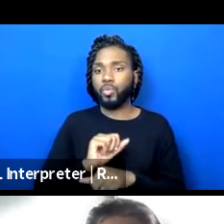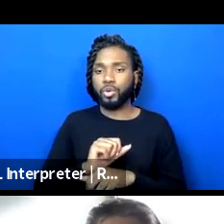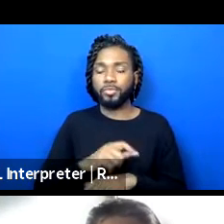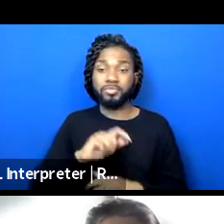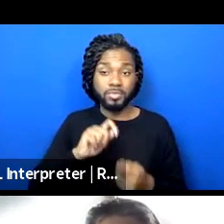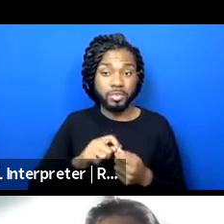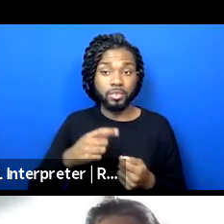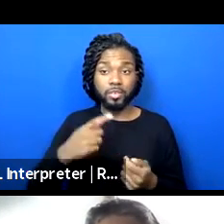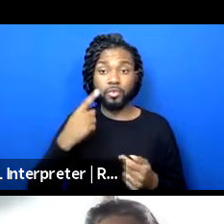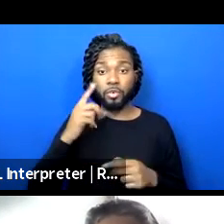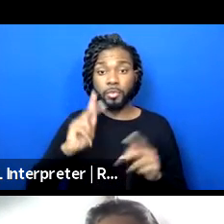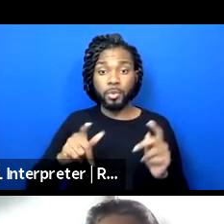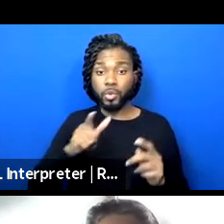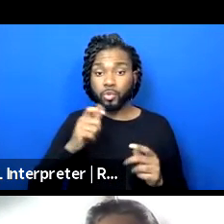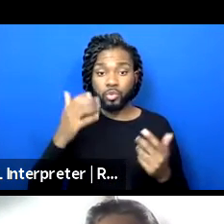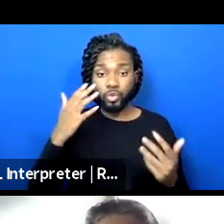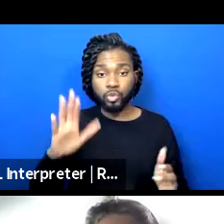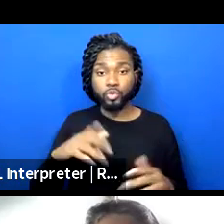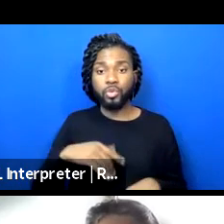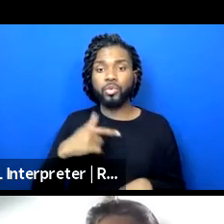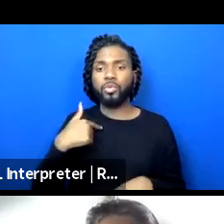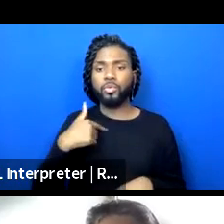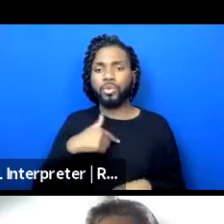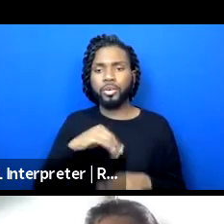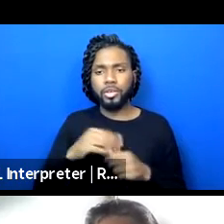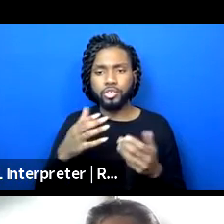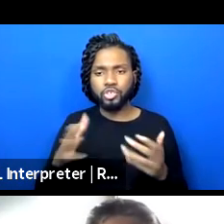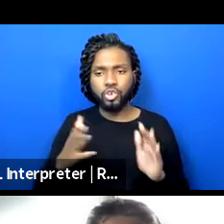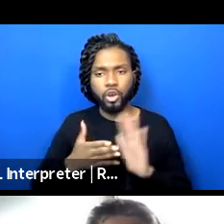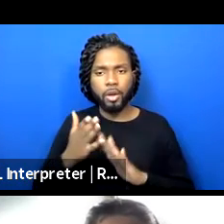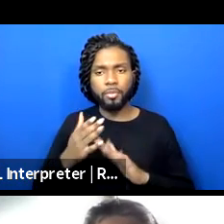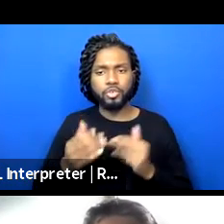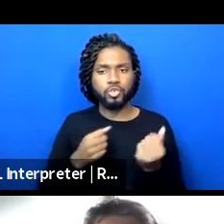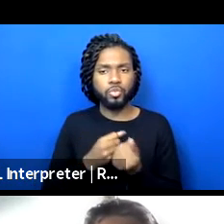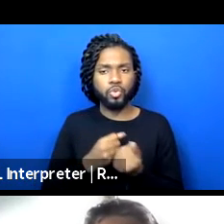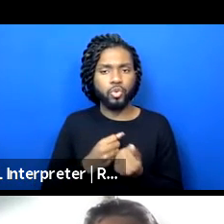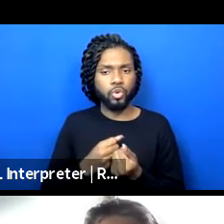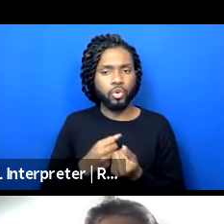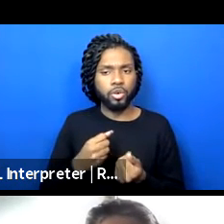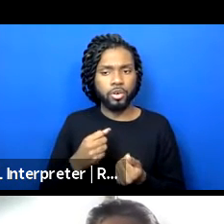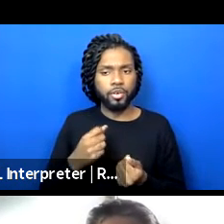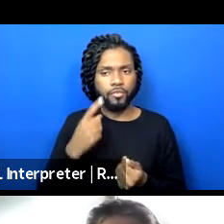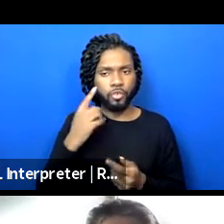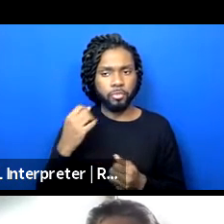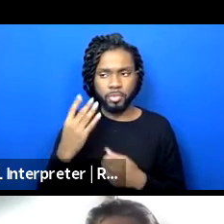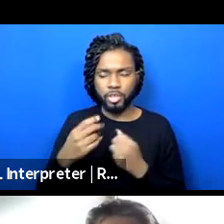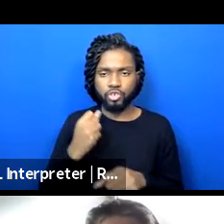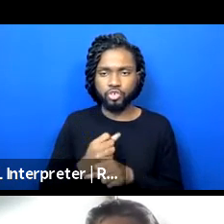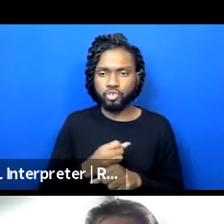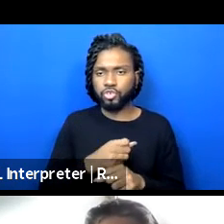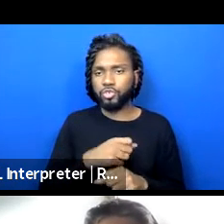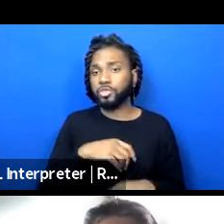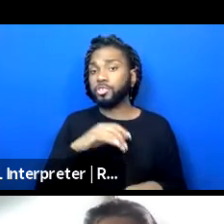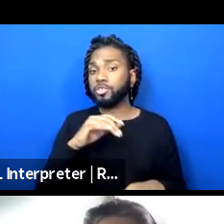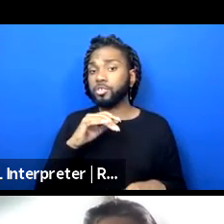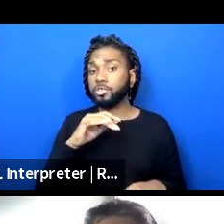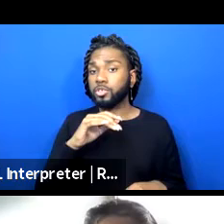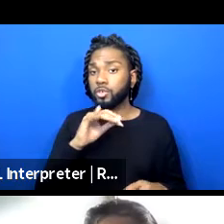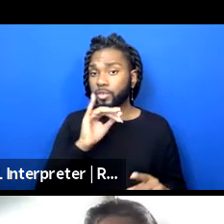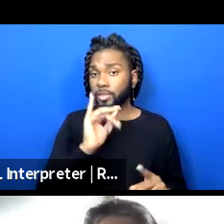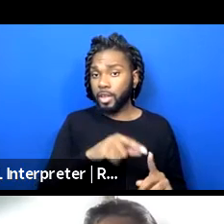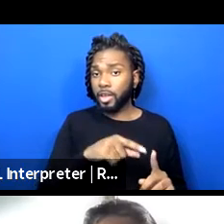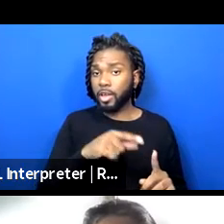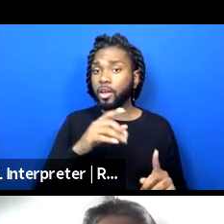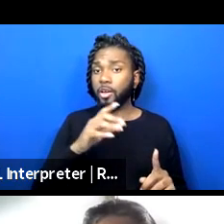know, it was alluded to the general operating support, which pricked up my ears. That not only is that being, you know, that will be the